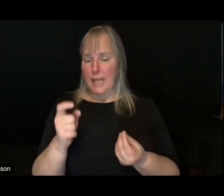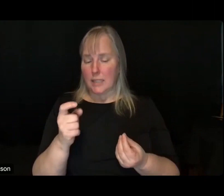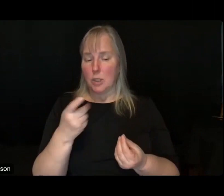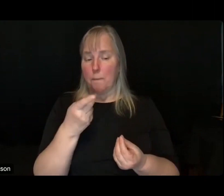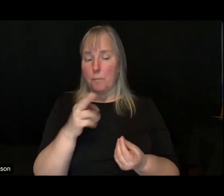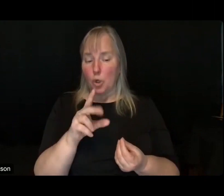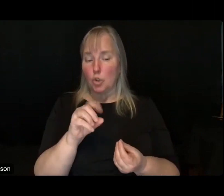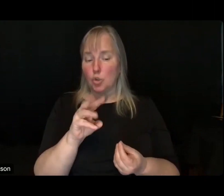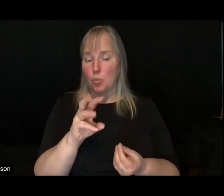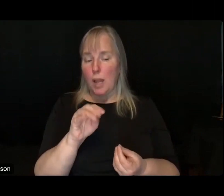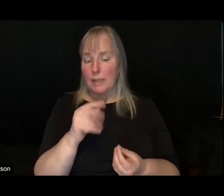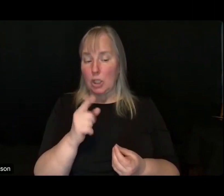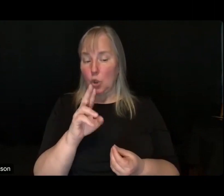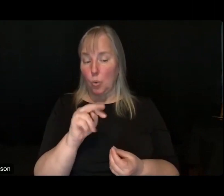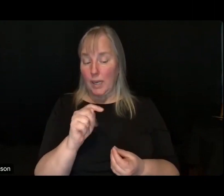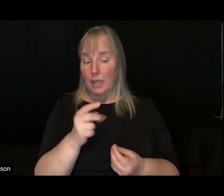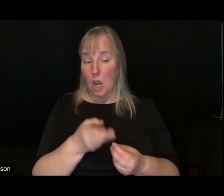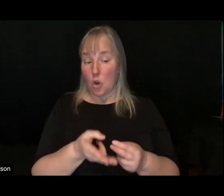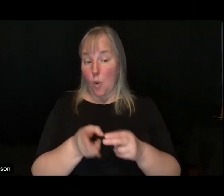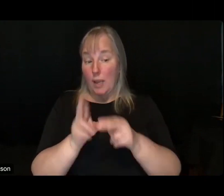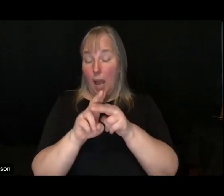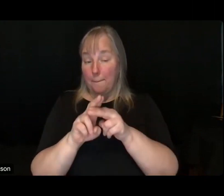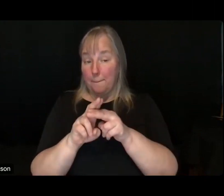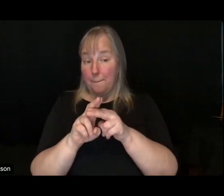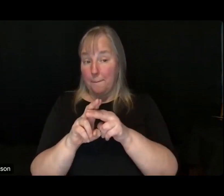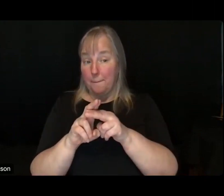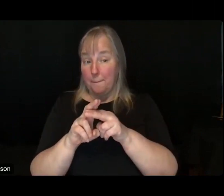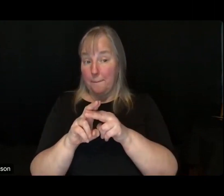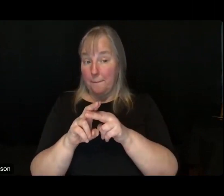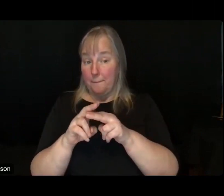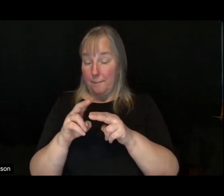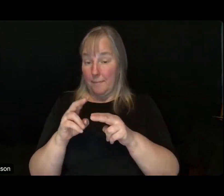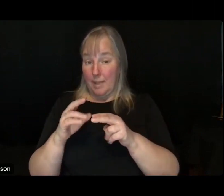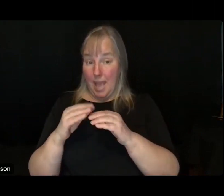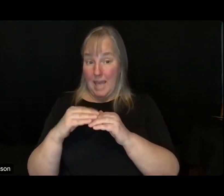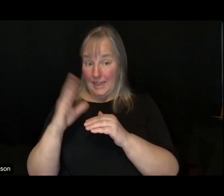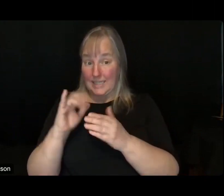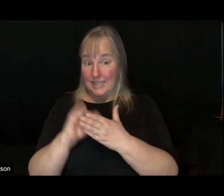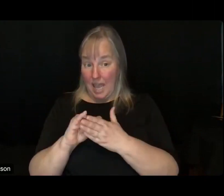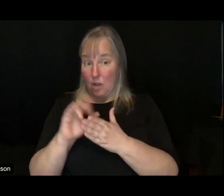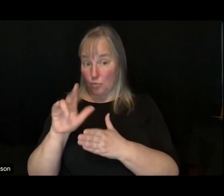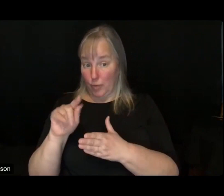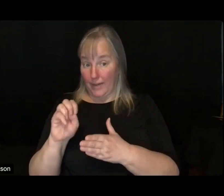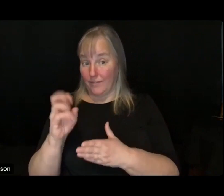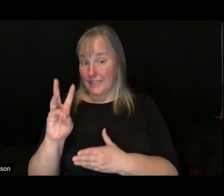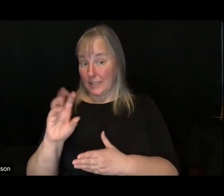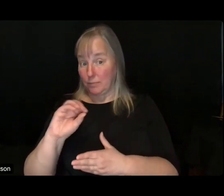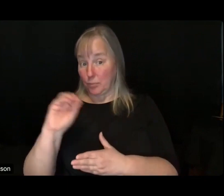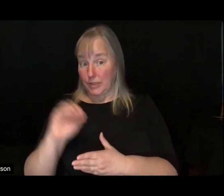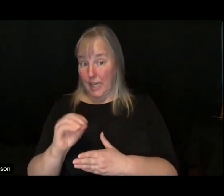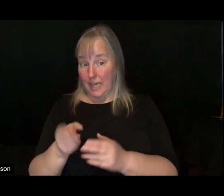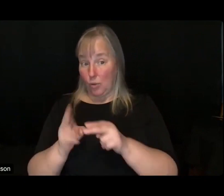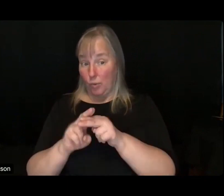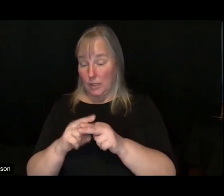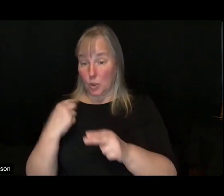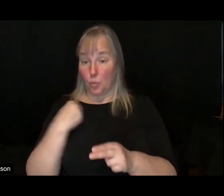up at least the rate of the 6% increase that we're seeing in